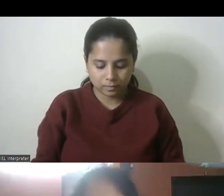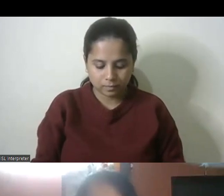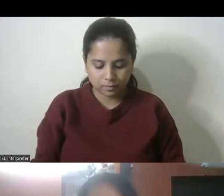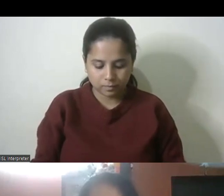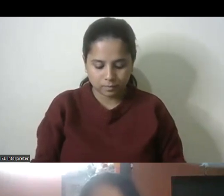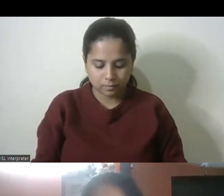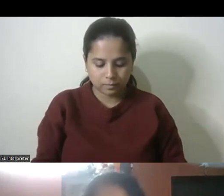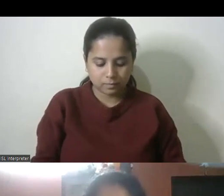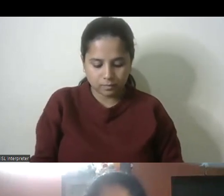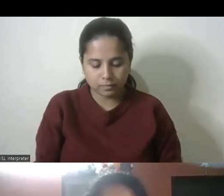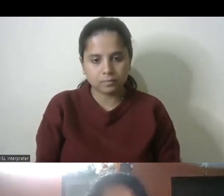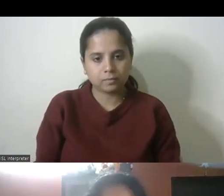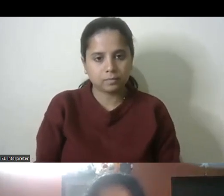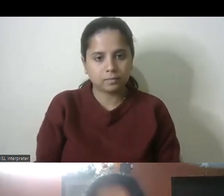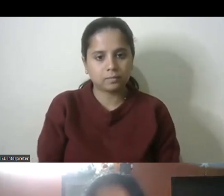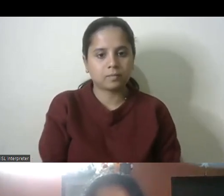Hello